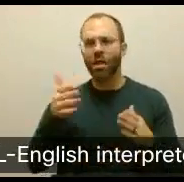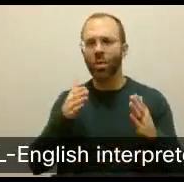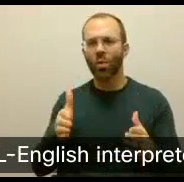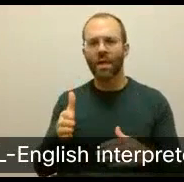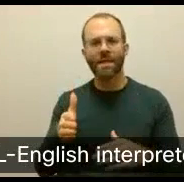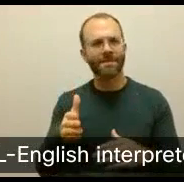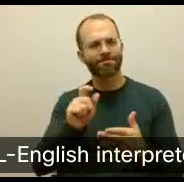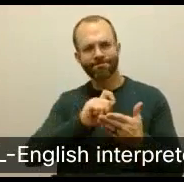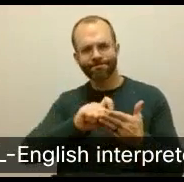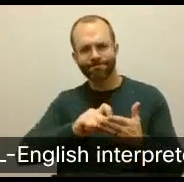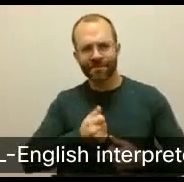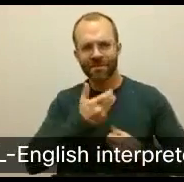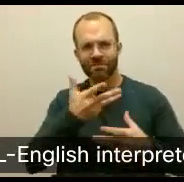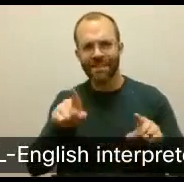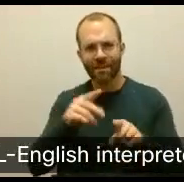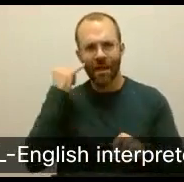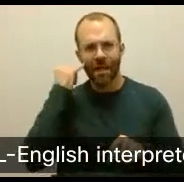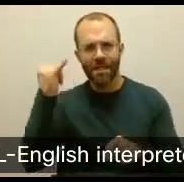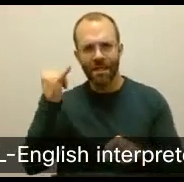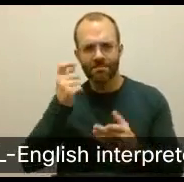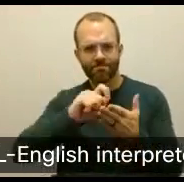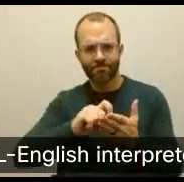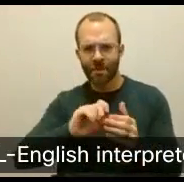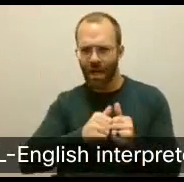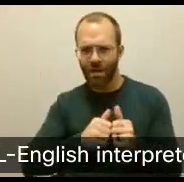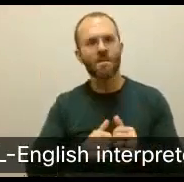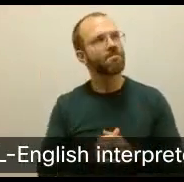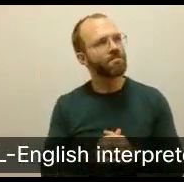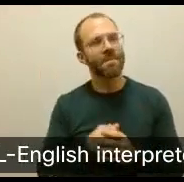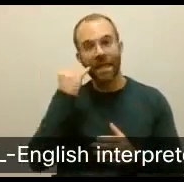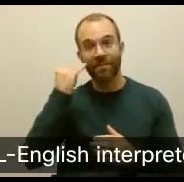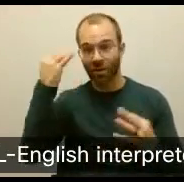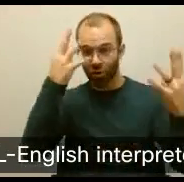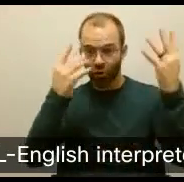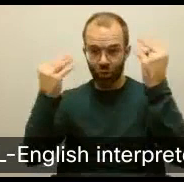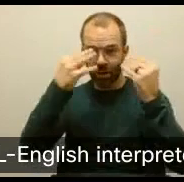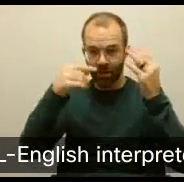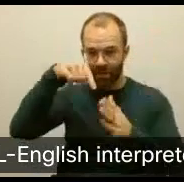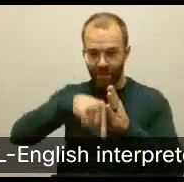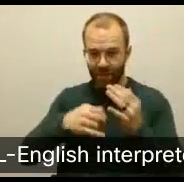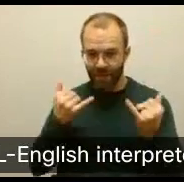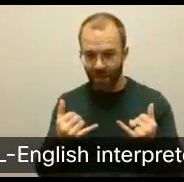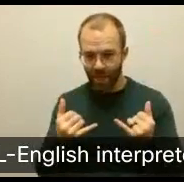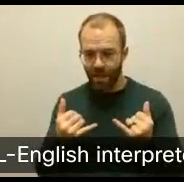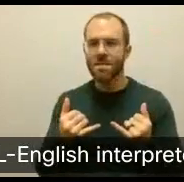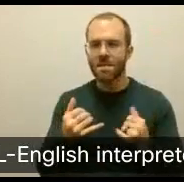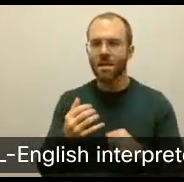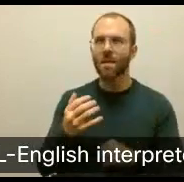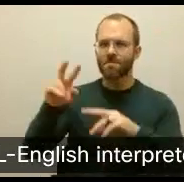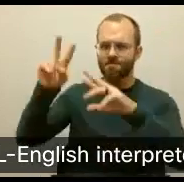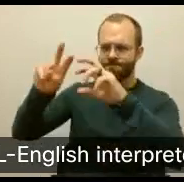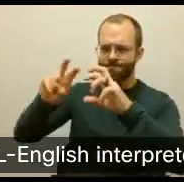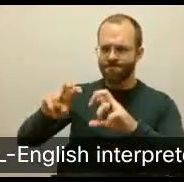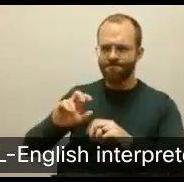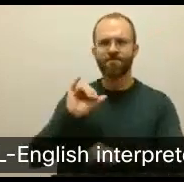say this? How can you capture those key words? If you do the critical thinking here, it's going to help you it's going to